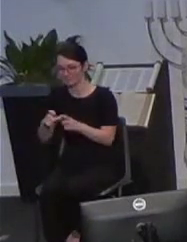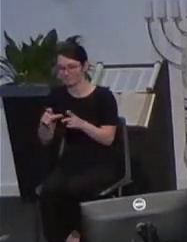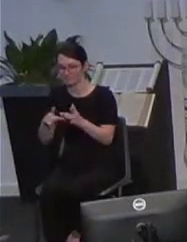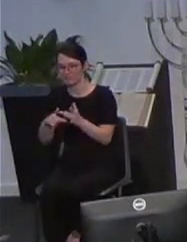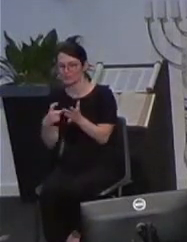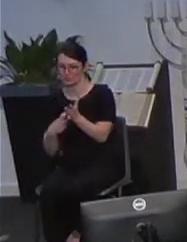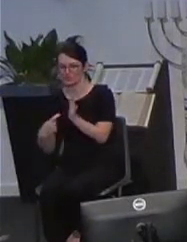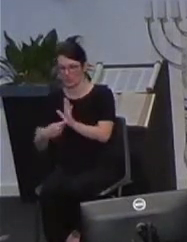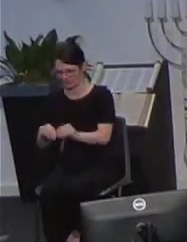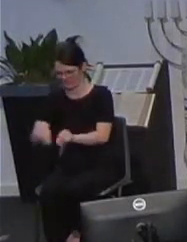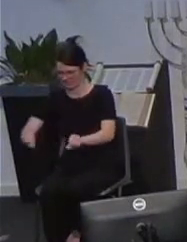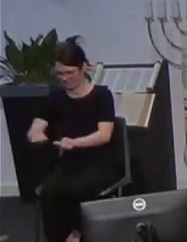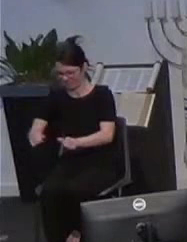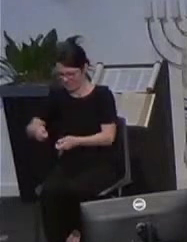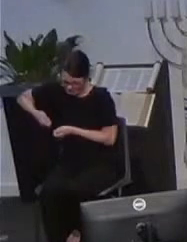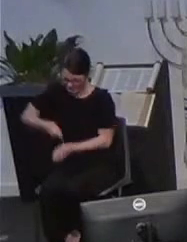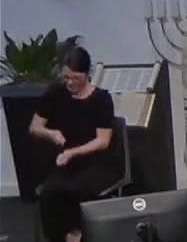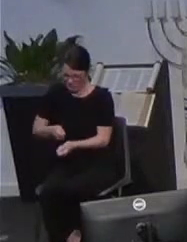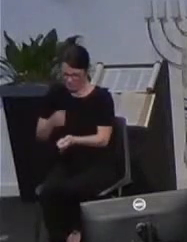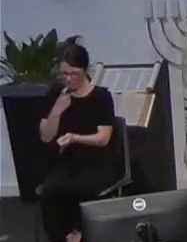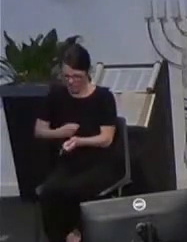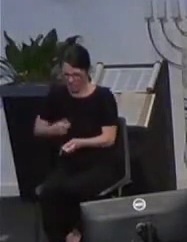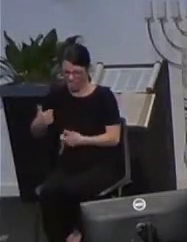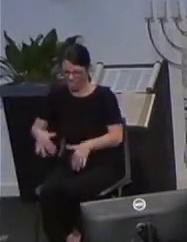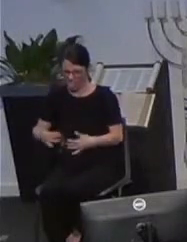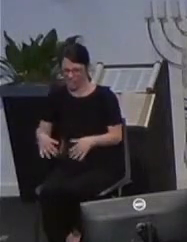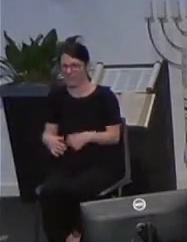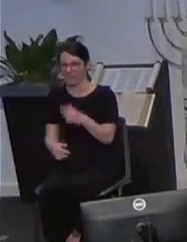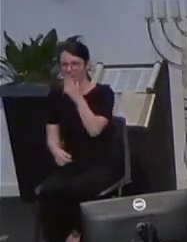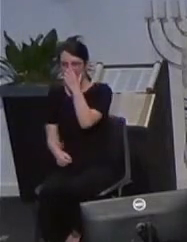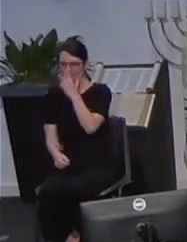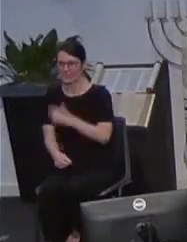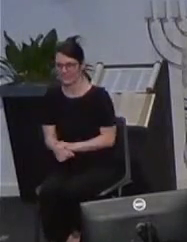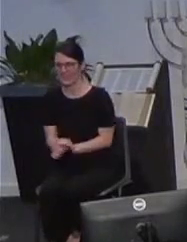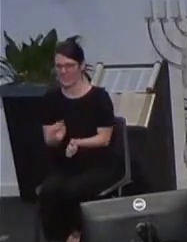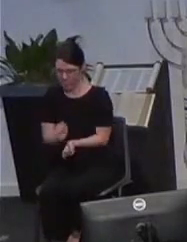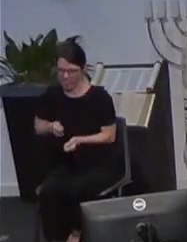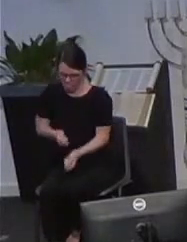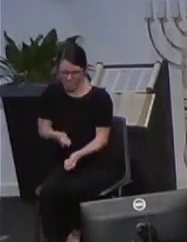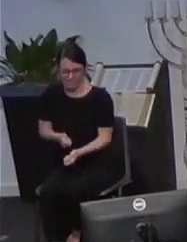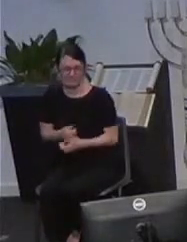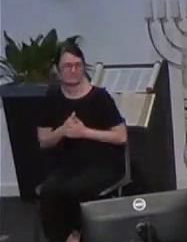and kind of jars all the way up your arm. Rocks aren't very much fun.